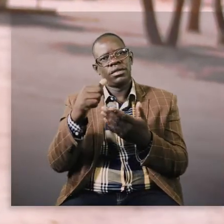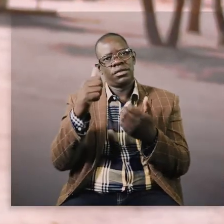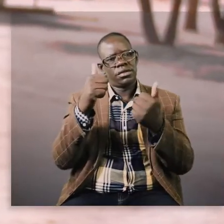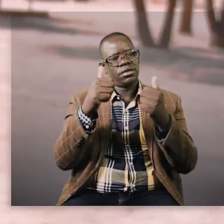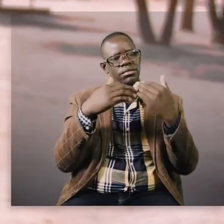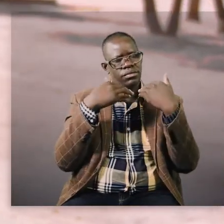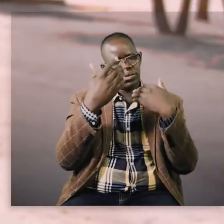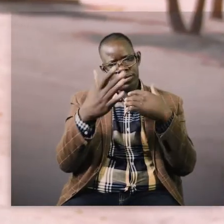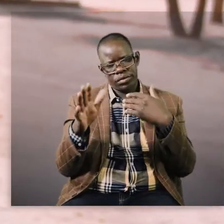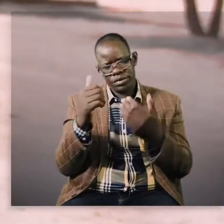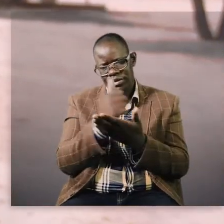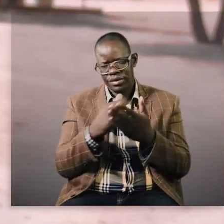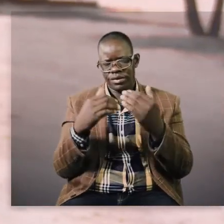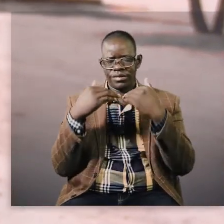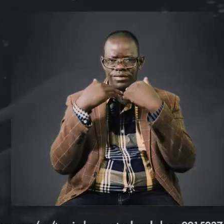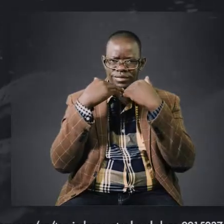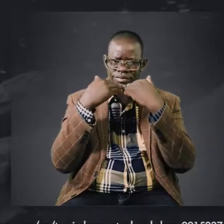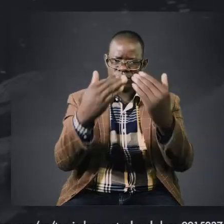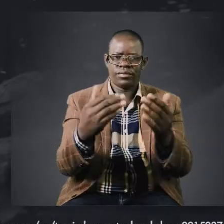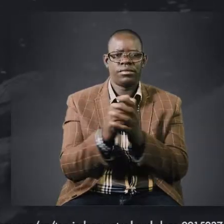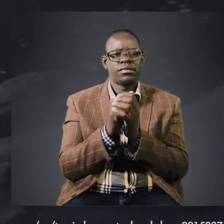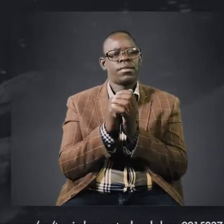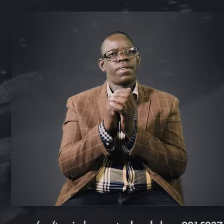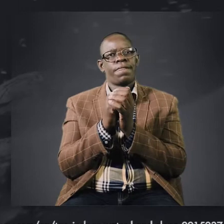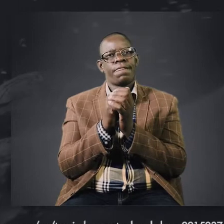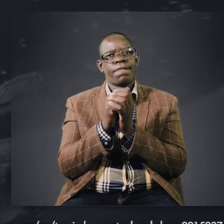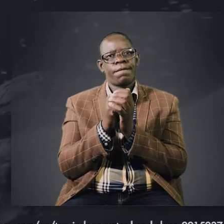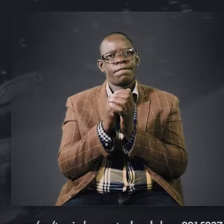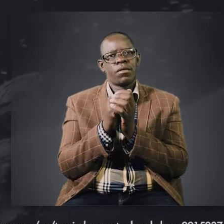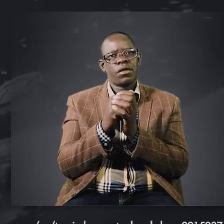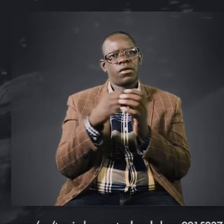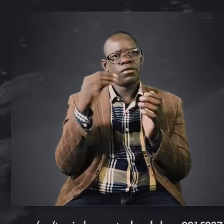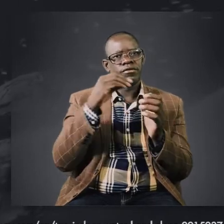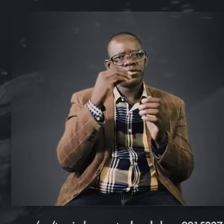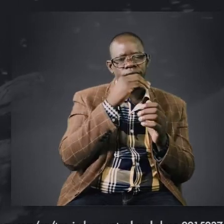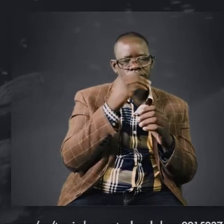one of the most precious resources on earth. It is essential for food